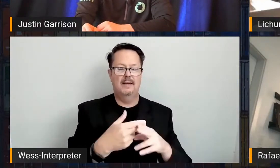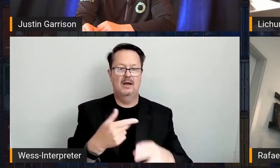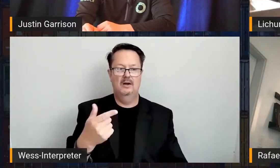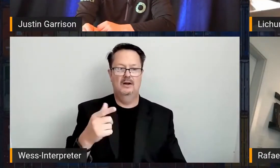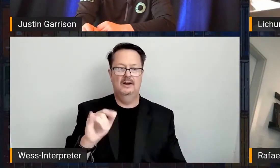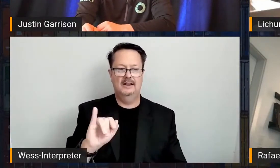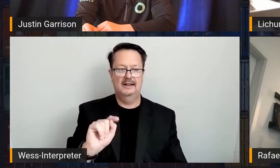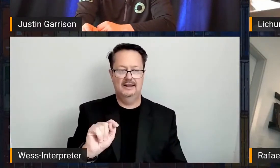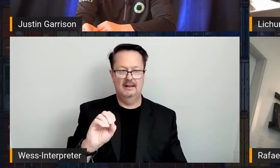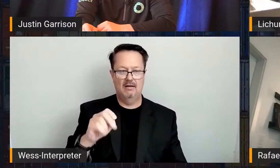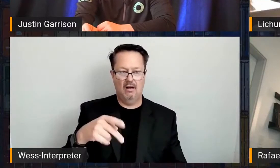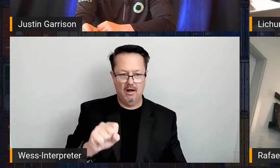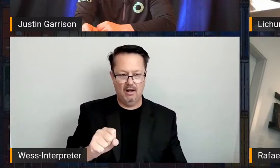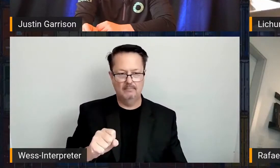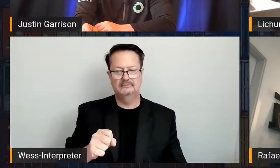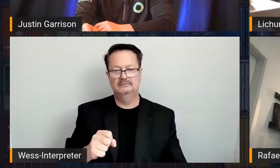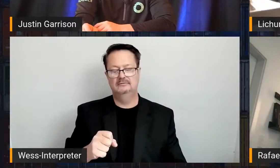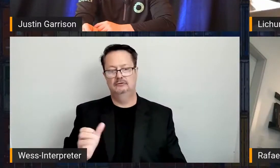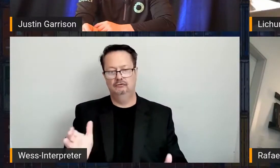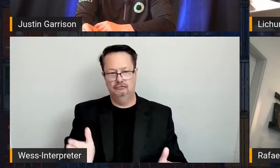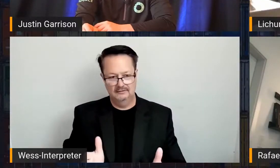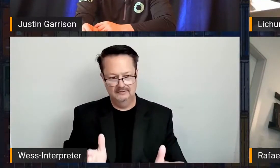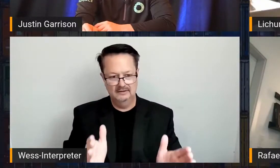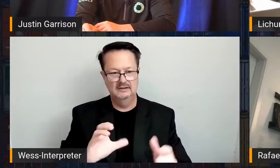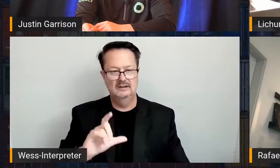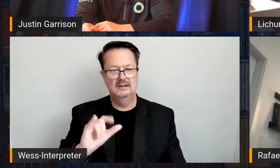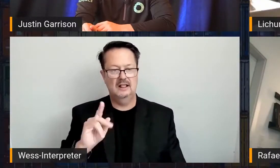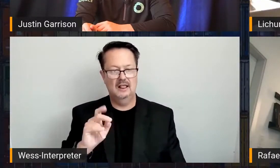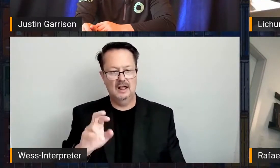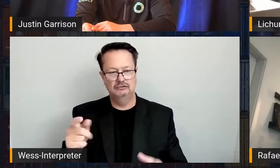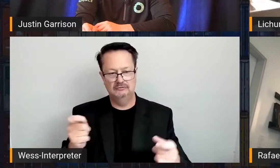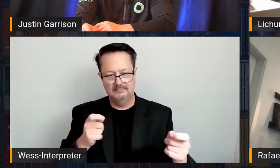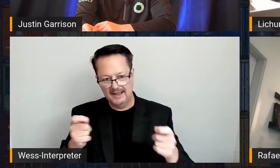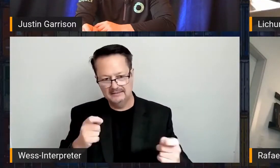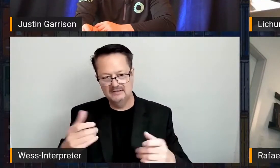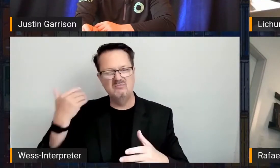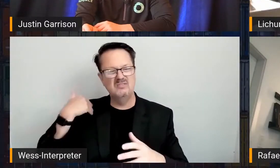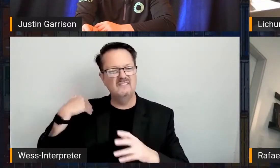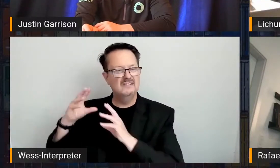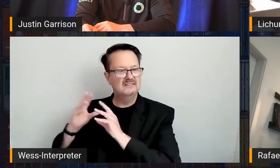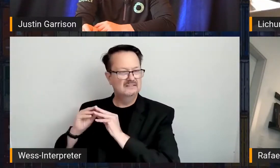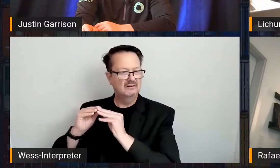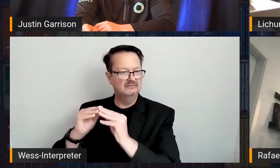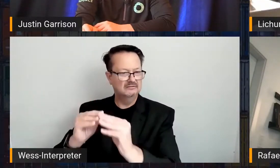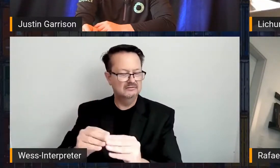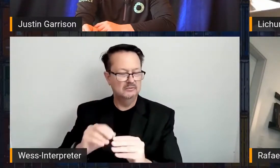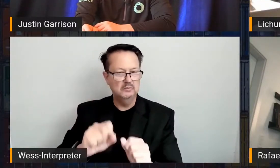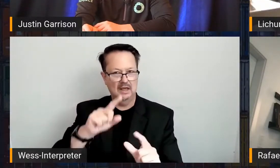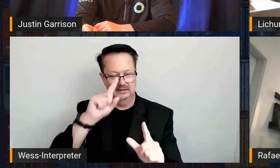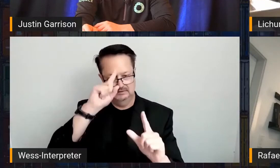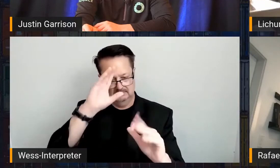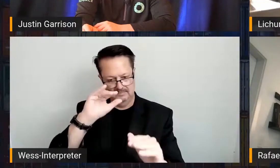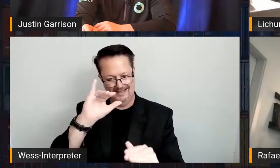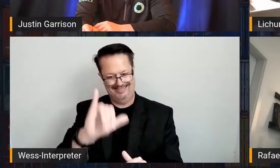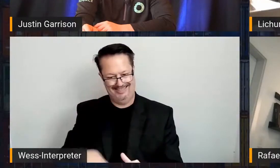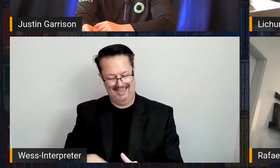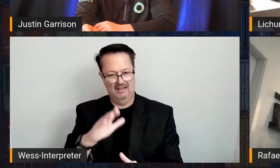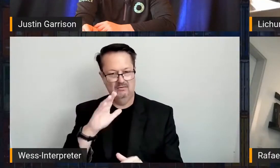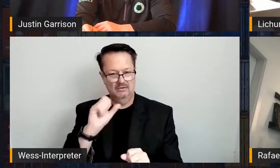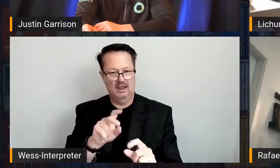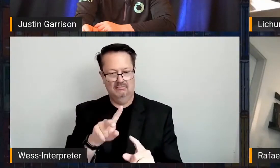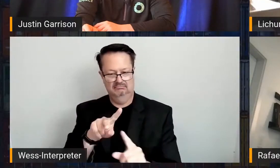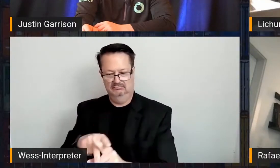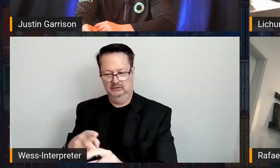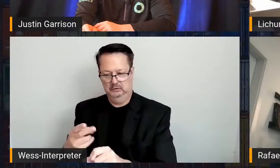driven cluster config management in all the previous sessions. You can expect that to be something you should be able to use not